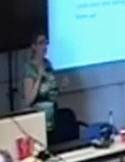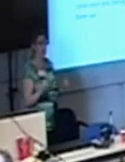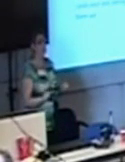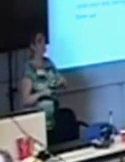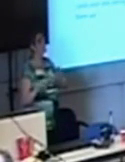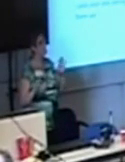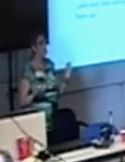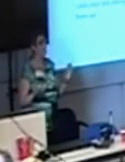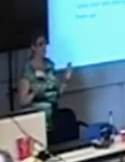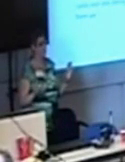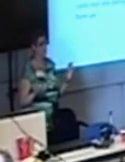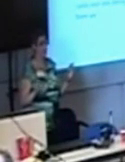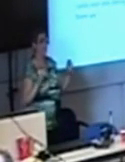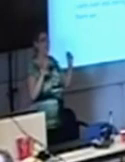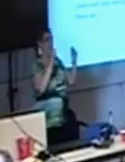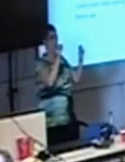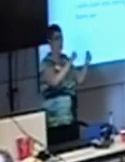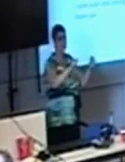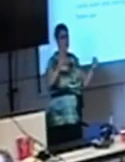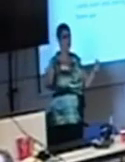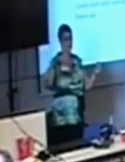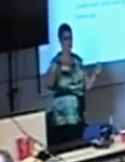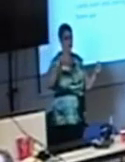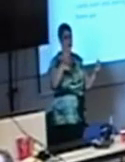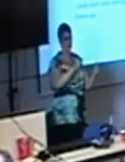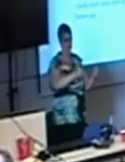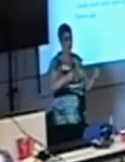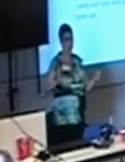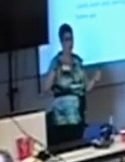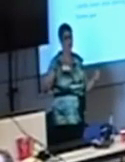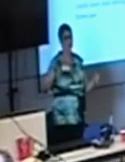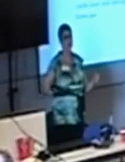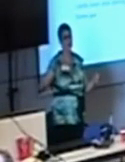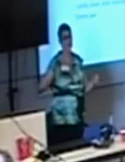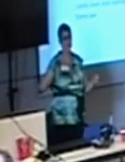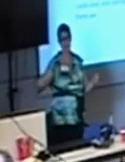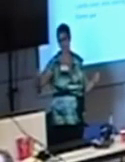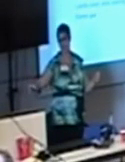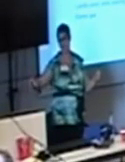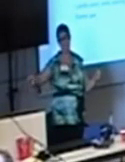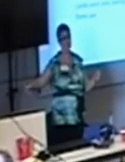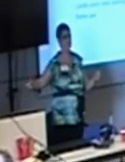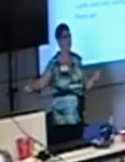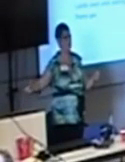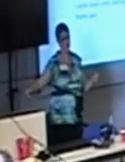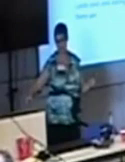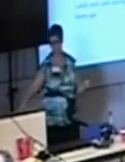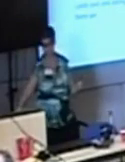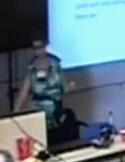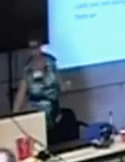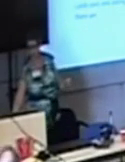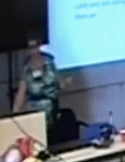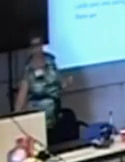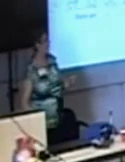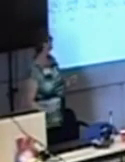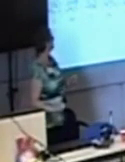correctly – it took him 20 minutes, okay, but he correctly ordered these cards from 1 to 18, and then he had flipped 19 to